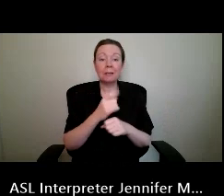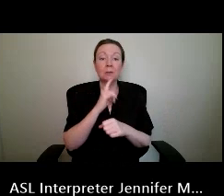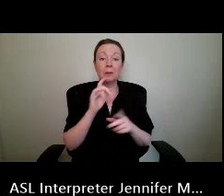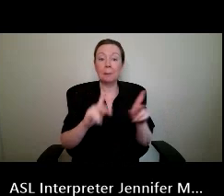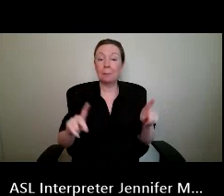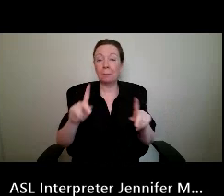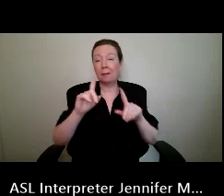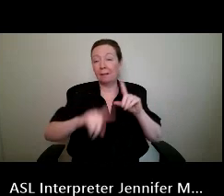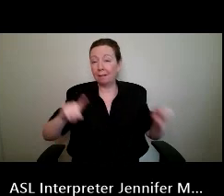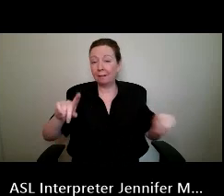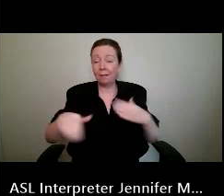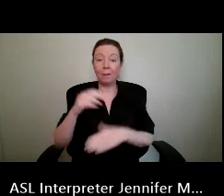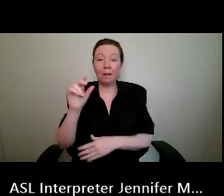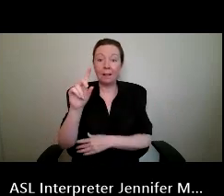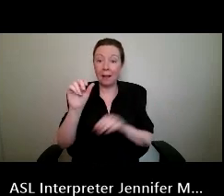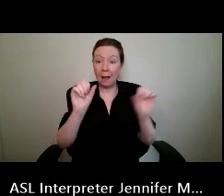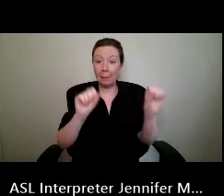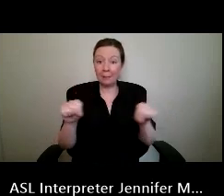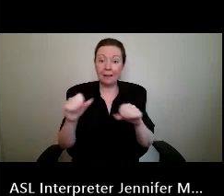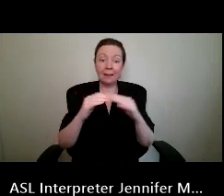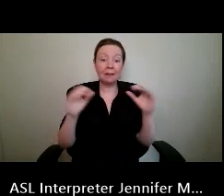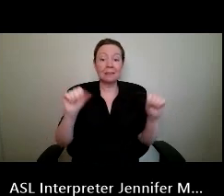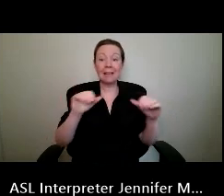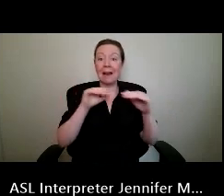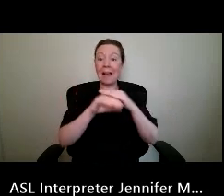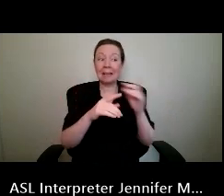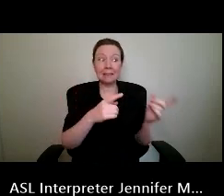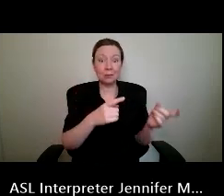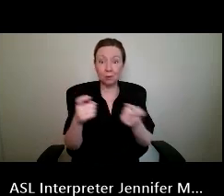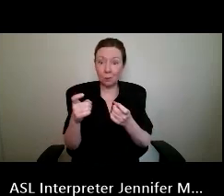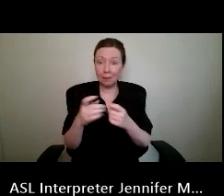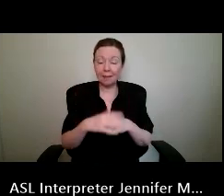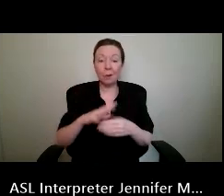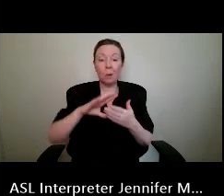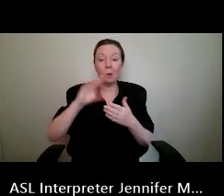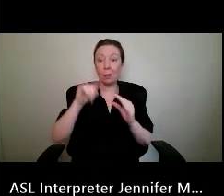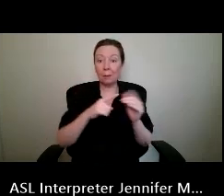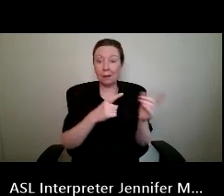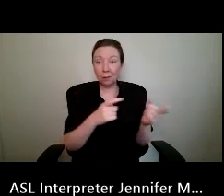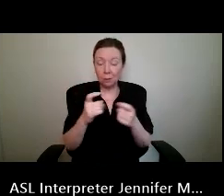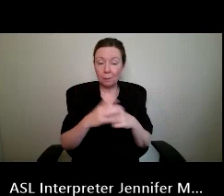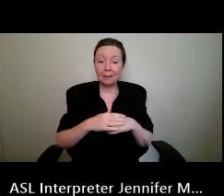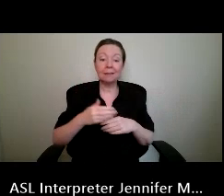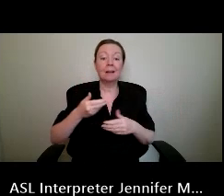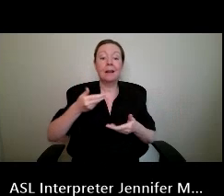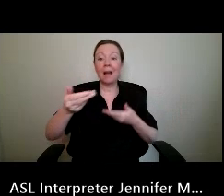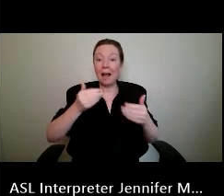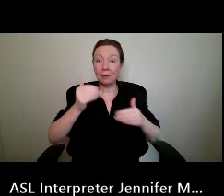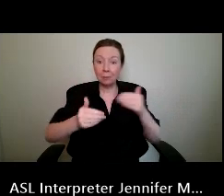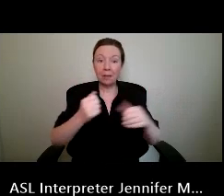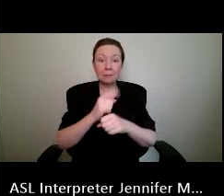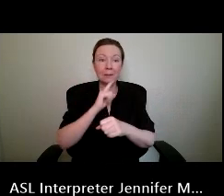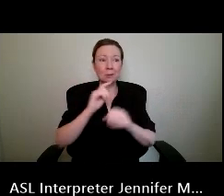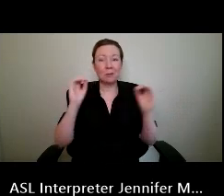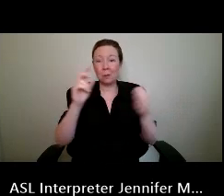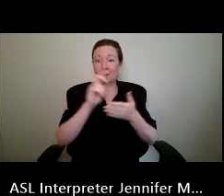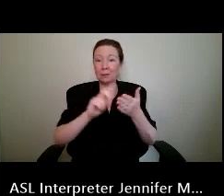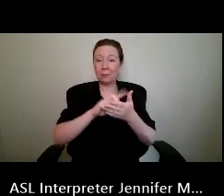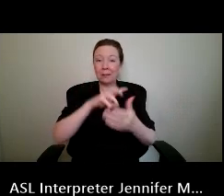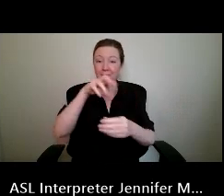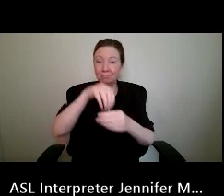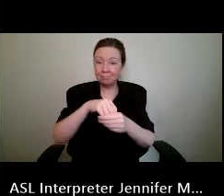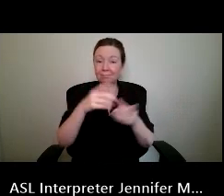all ability levels are able to access recruitment, learn about it, the hiring process, making sure there's no discrimination that's